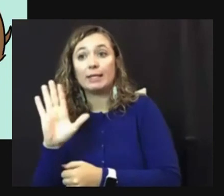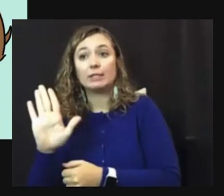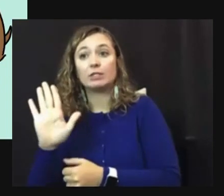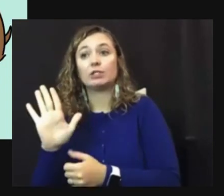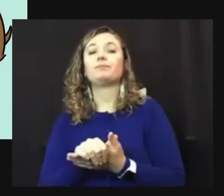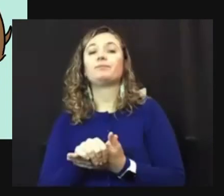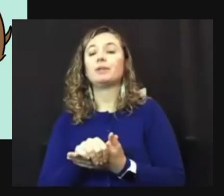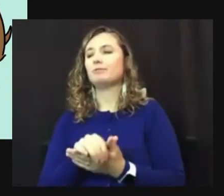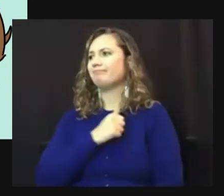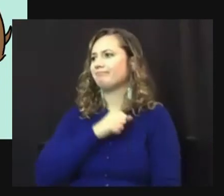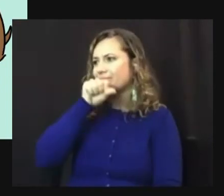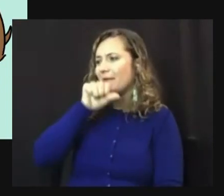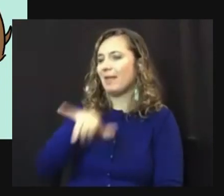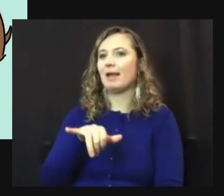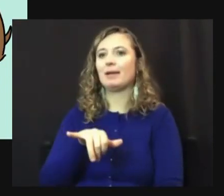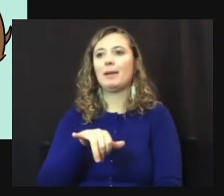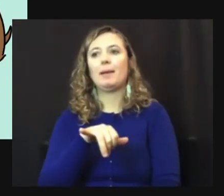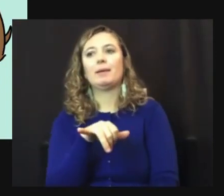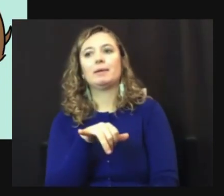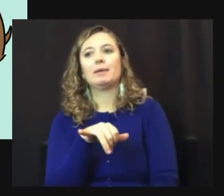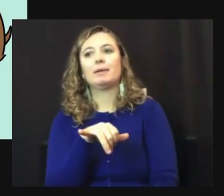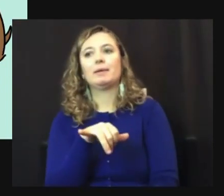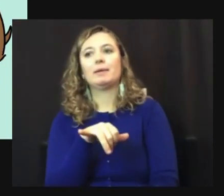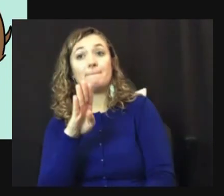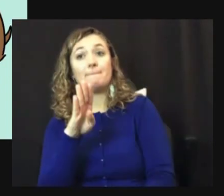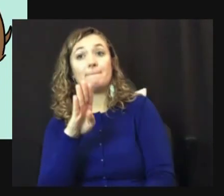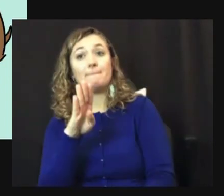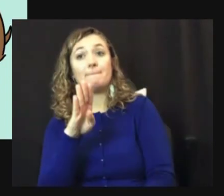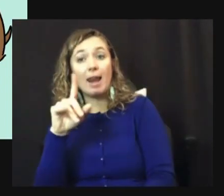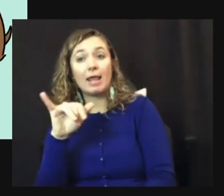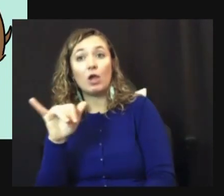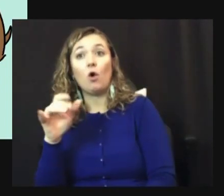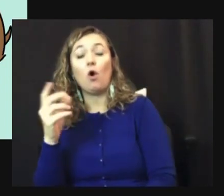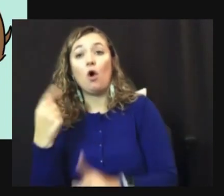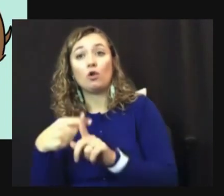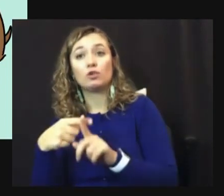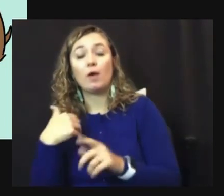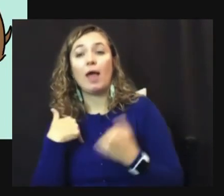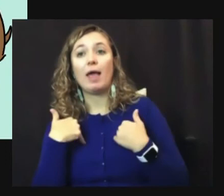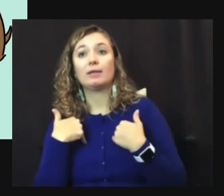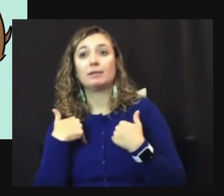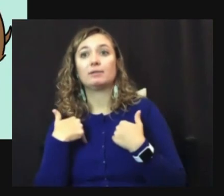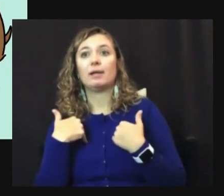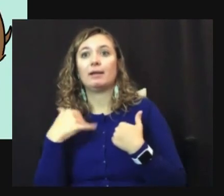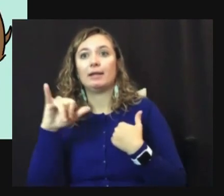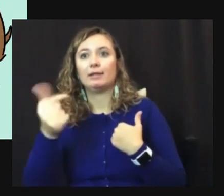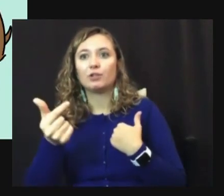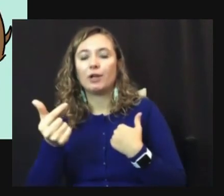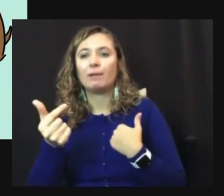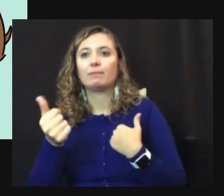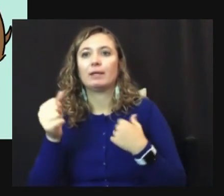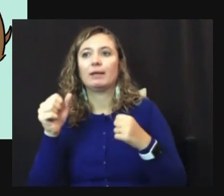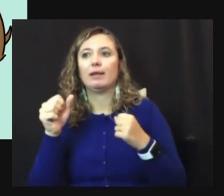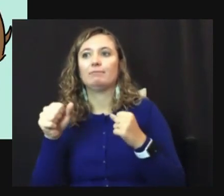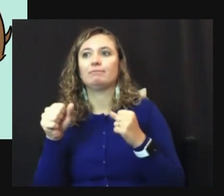great Instagram channel where he does really stylized portraits that I love, and you should definitely follow